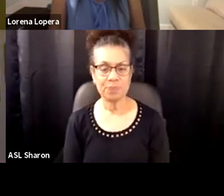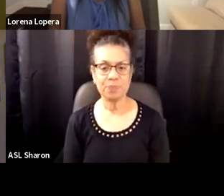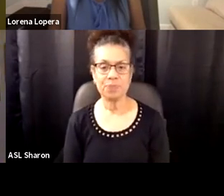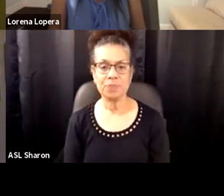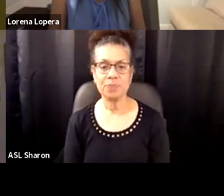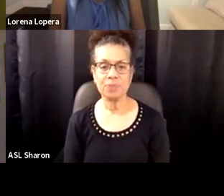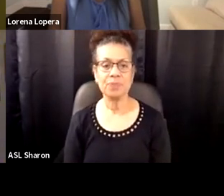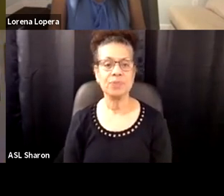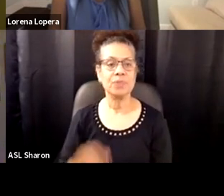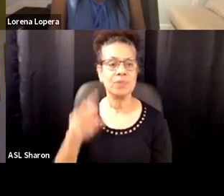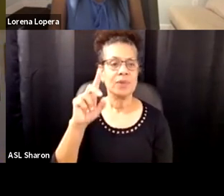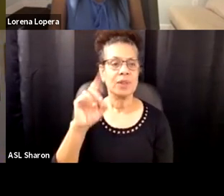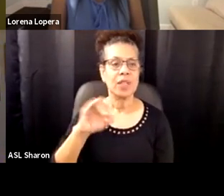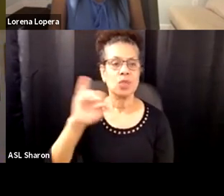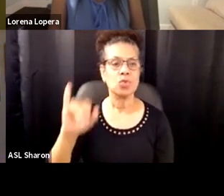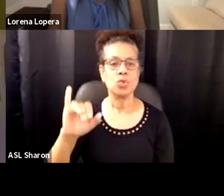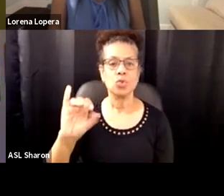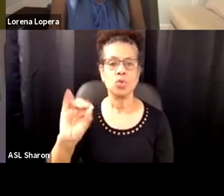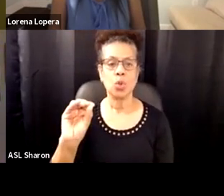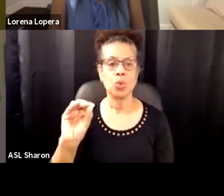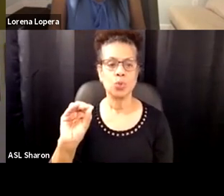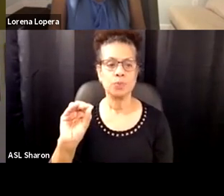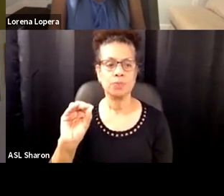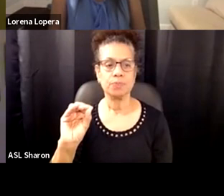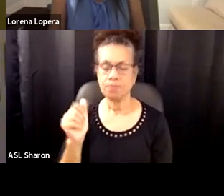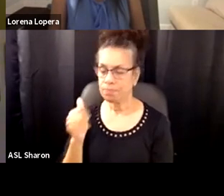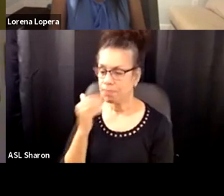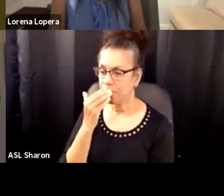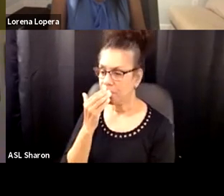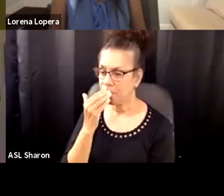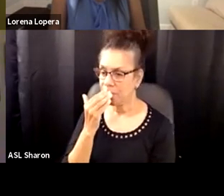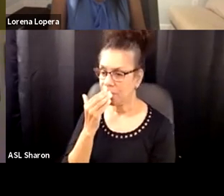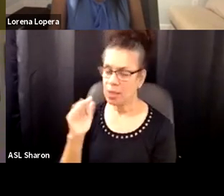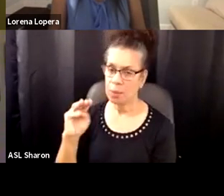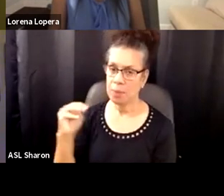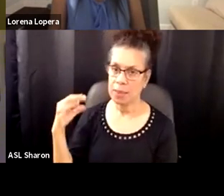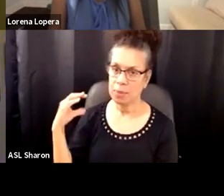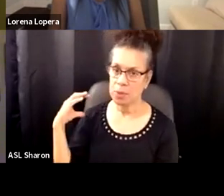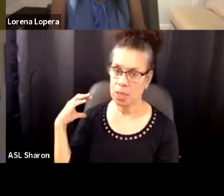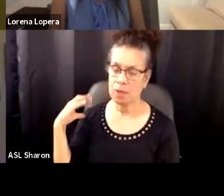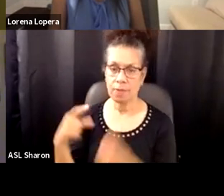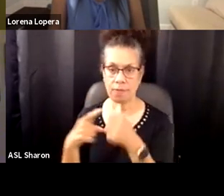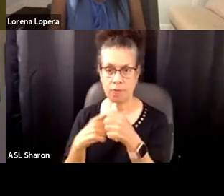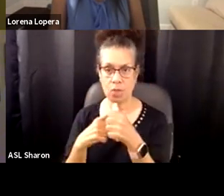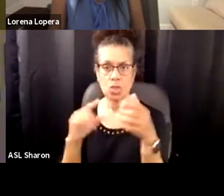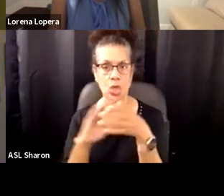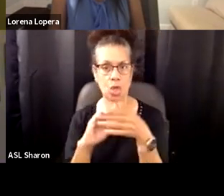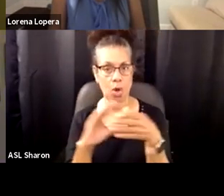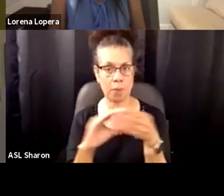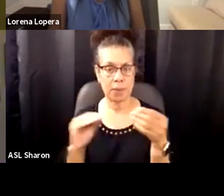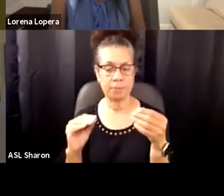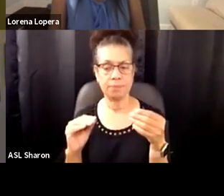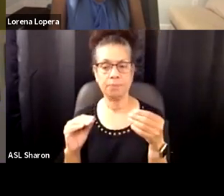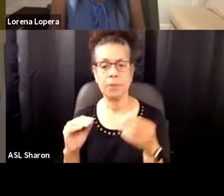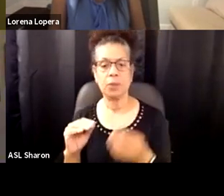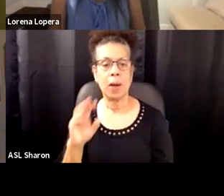aruja thank you madam chair um a comment and a question a comment actually that um just to pick up on mr depina said